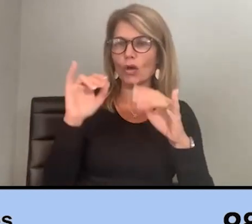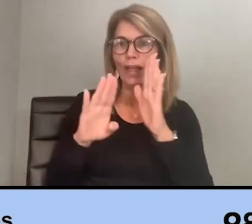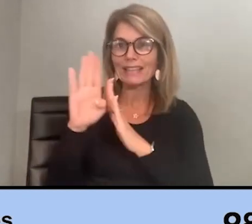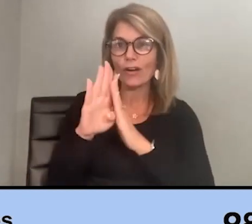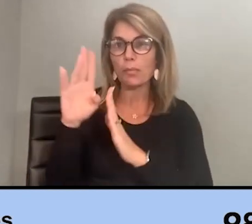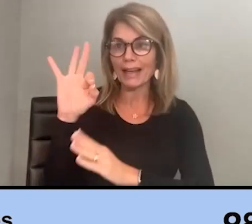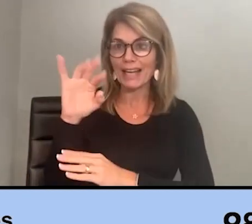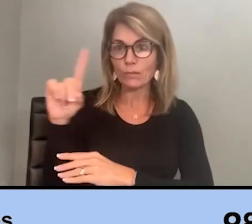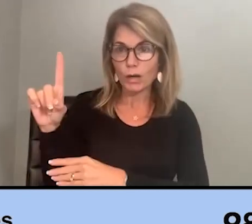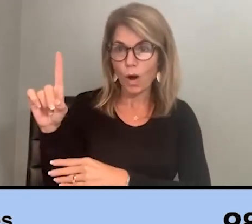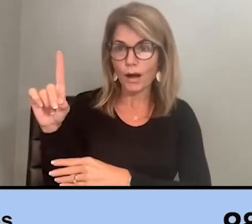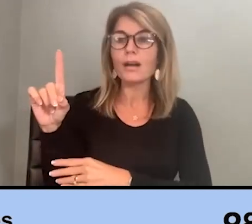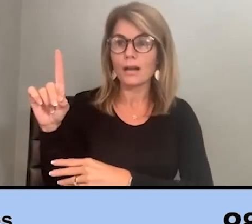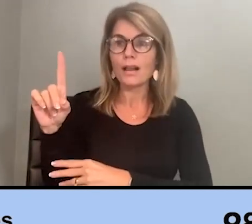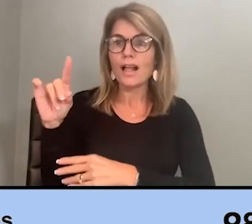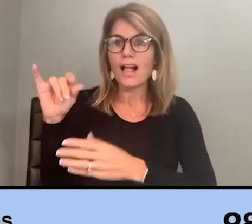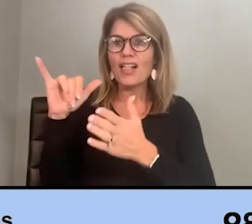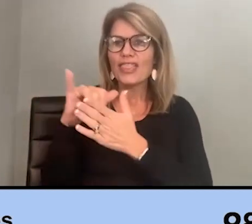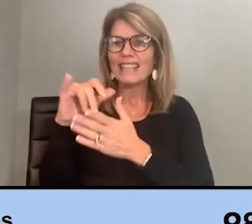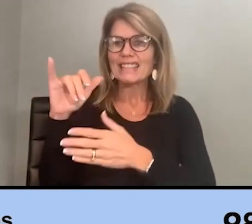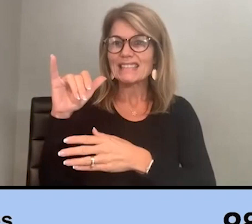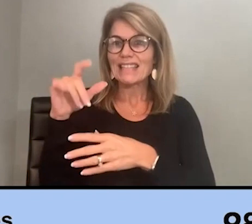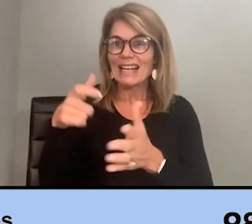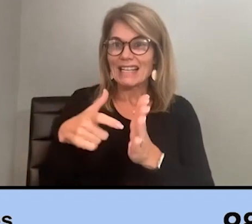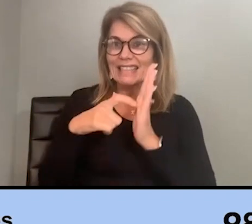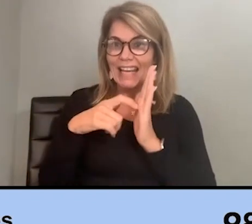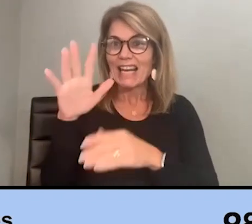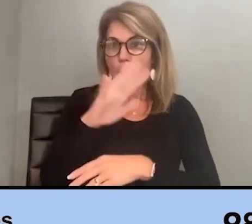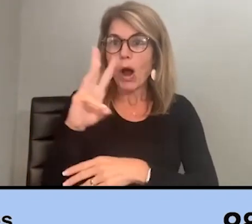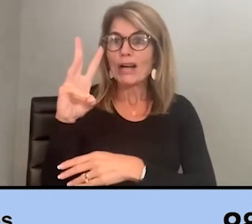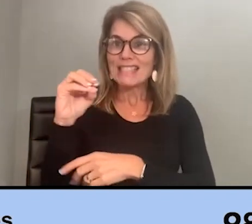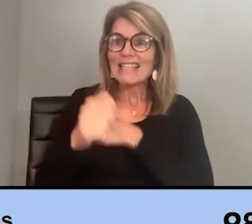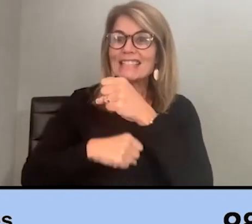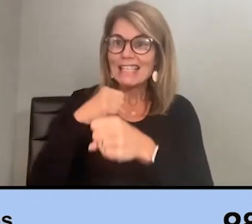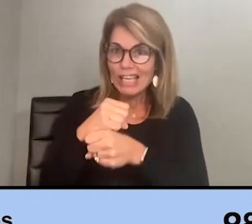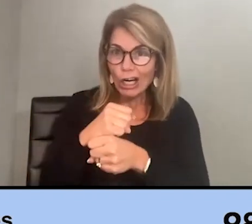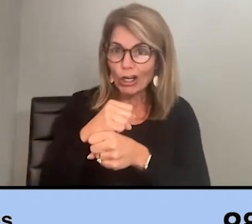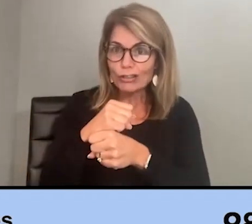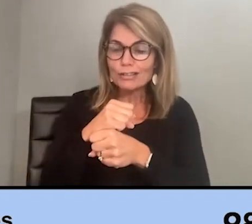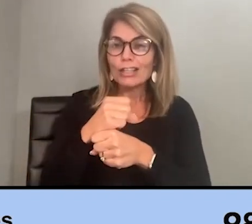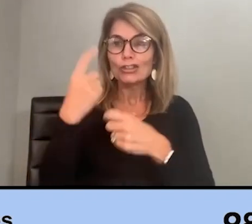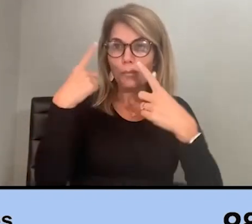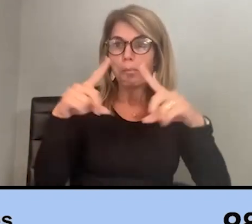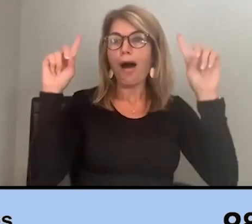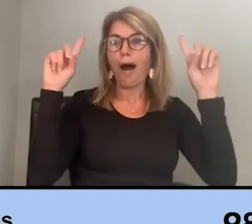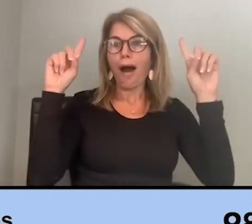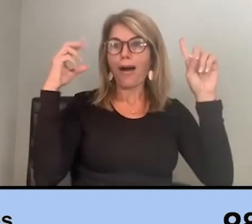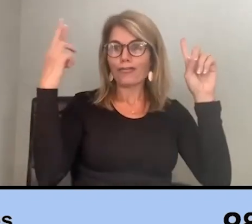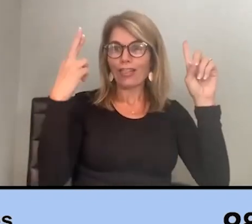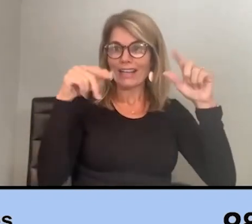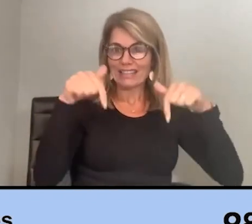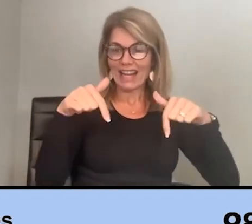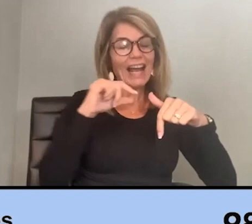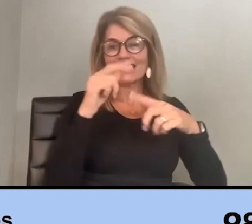911, which has taken us about 60 years to manifest itself or to get to the state where we are right now with it. So still not a